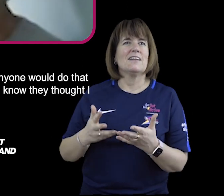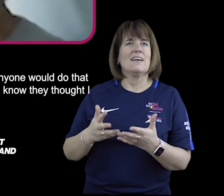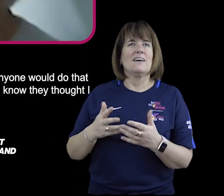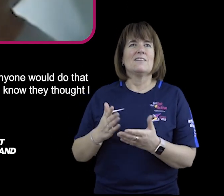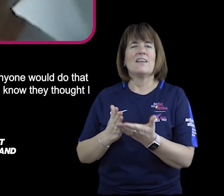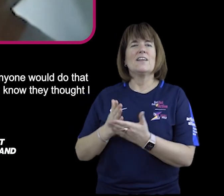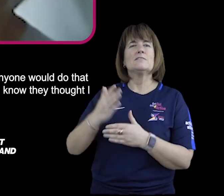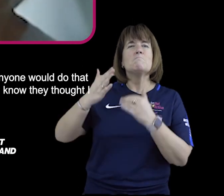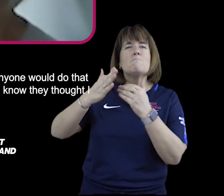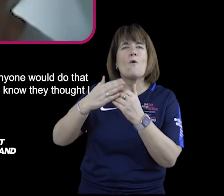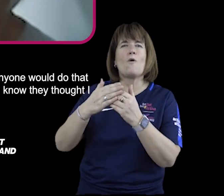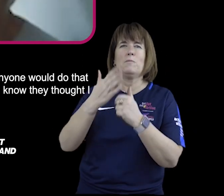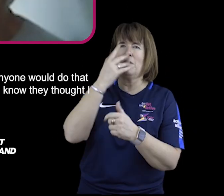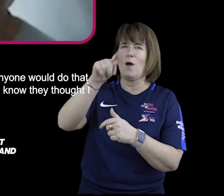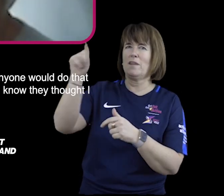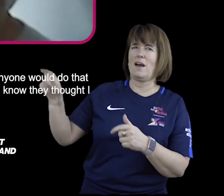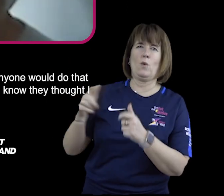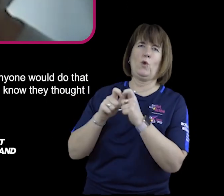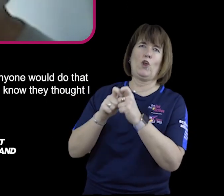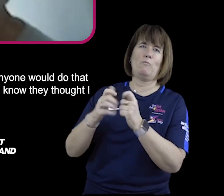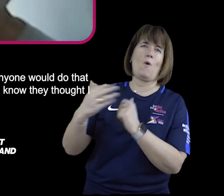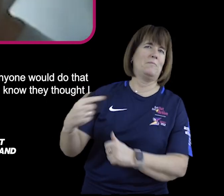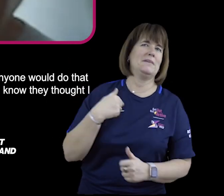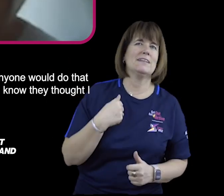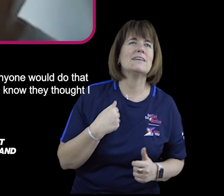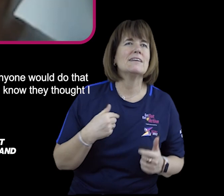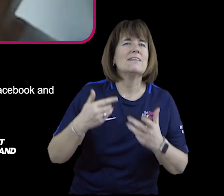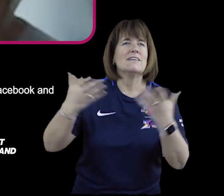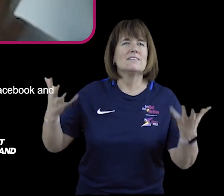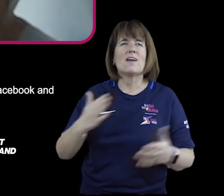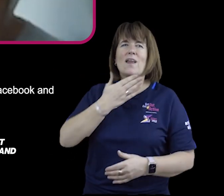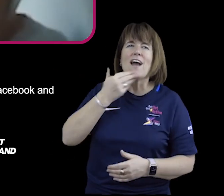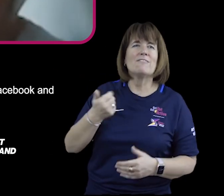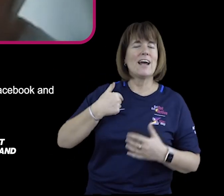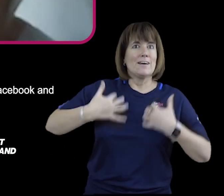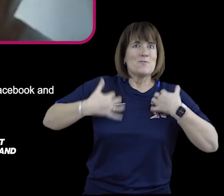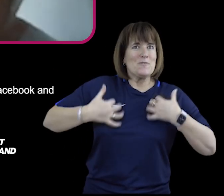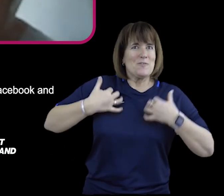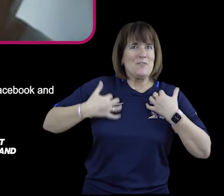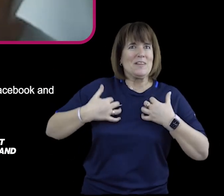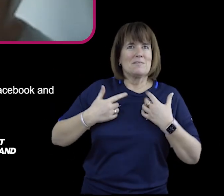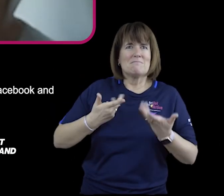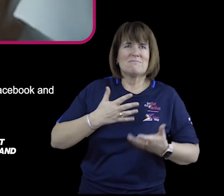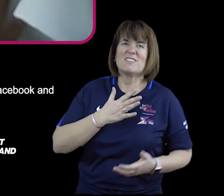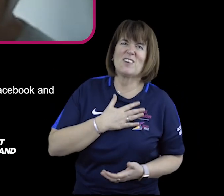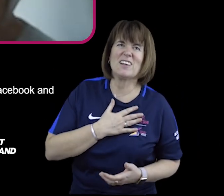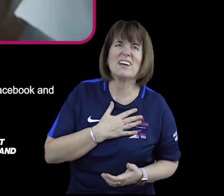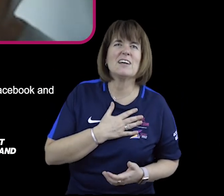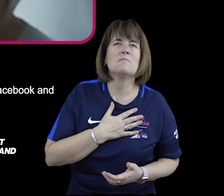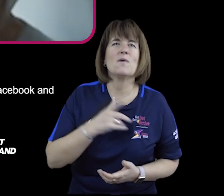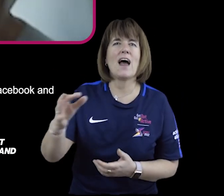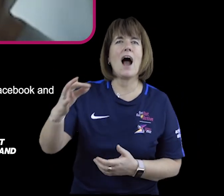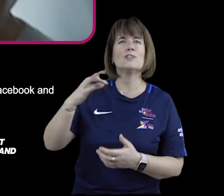worthy people out there, but obviously, you know, they thought I was, so that was good. Yeah, it was lovely. Yeah, so I'm